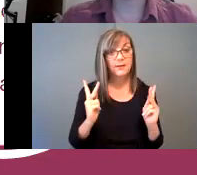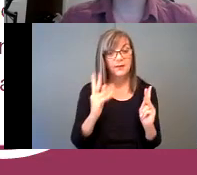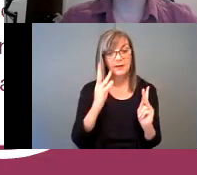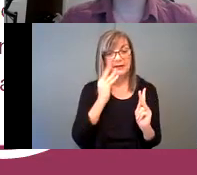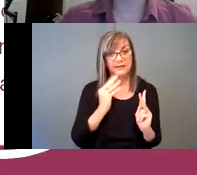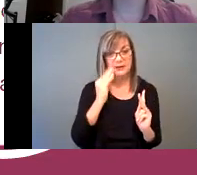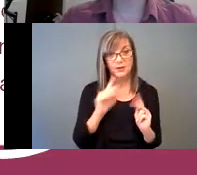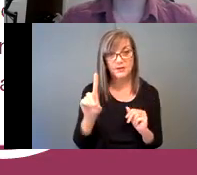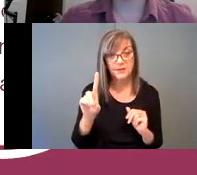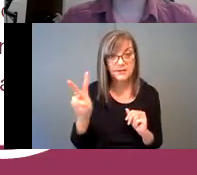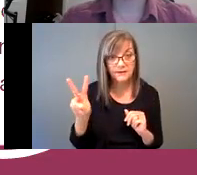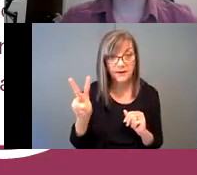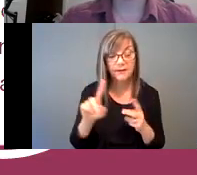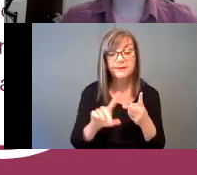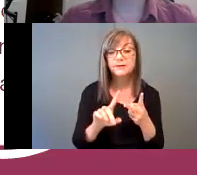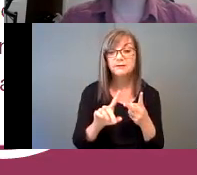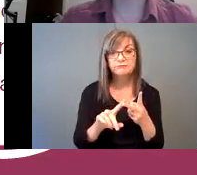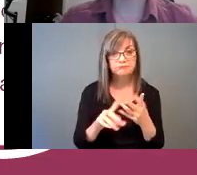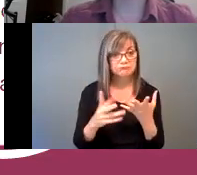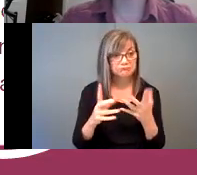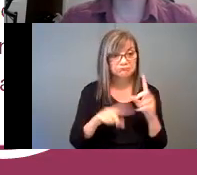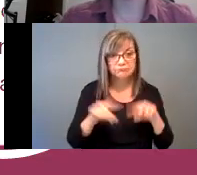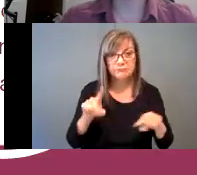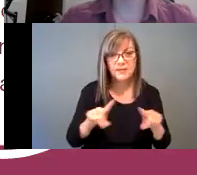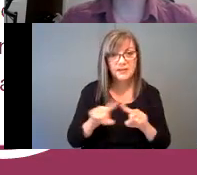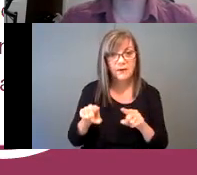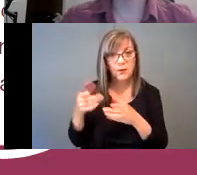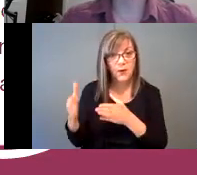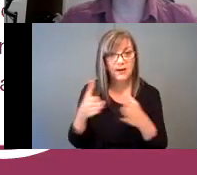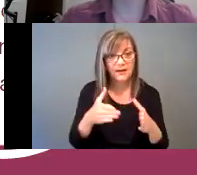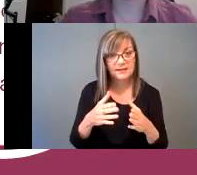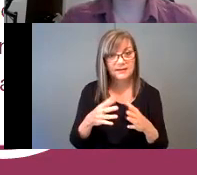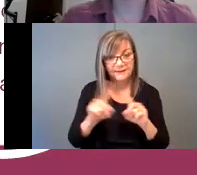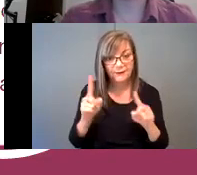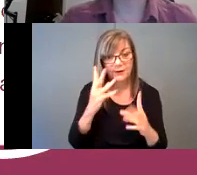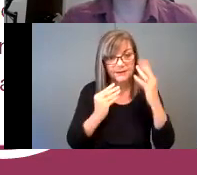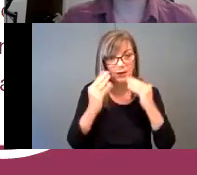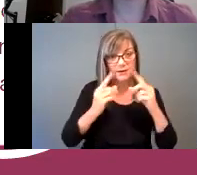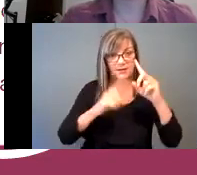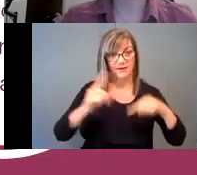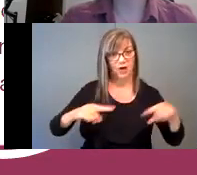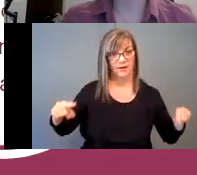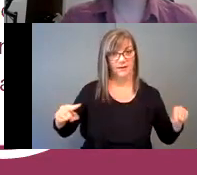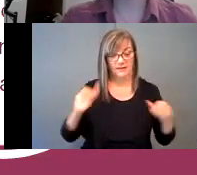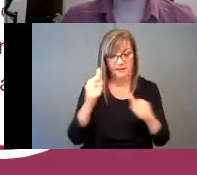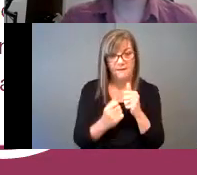like domestic violence in ways that are different from someone else. Everybody's trauma response looks